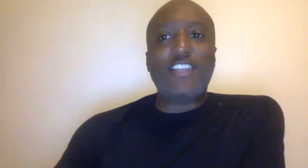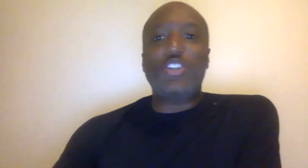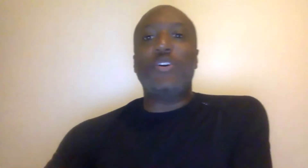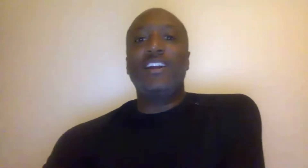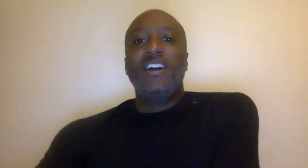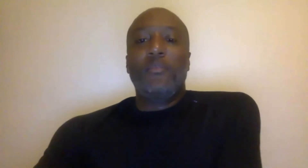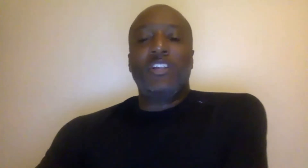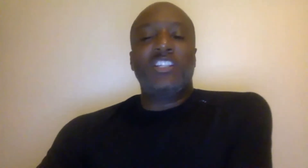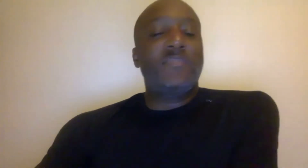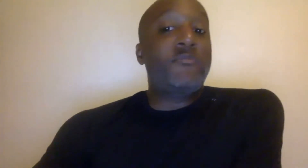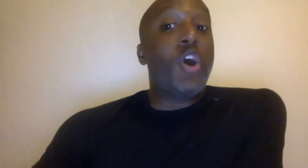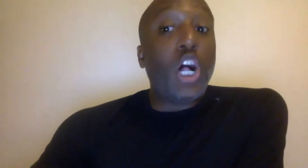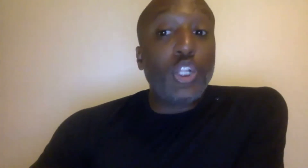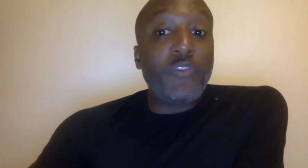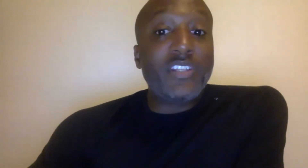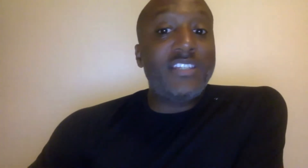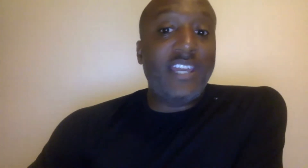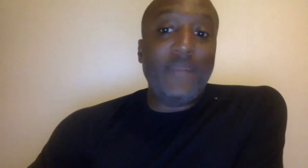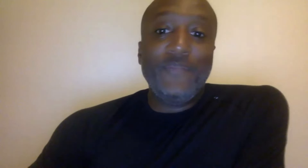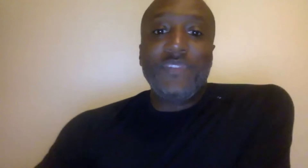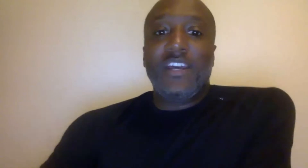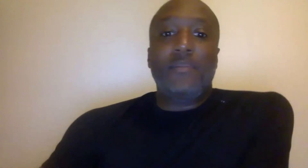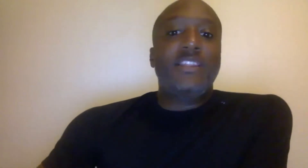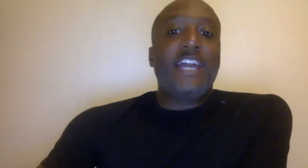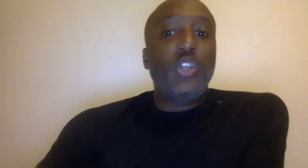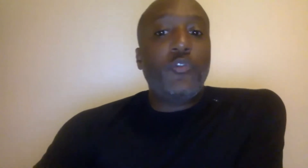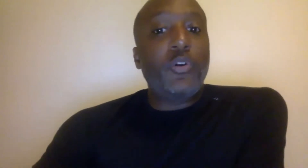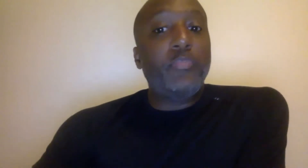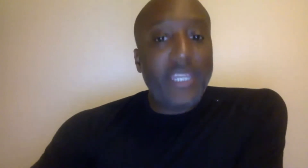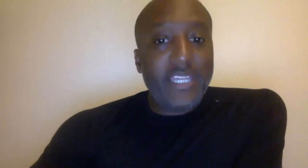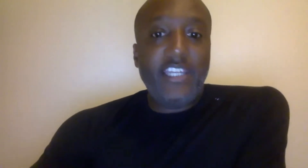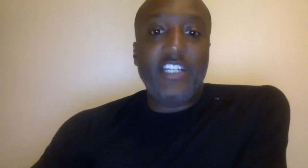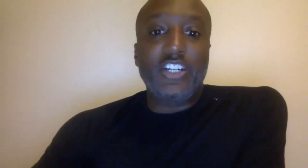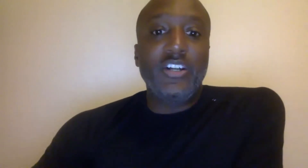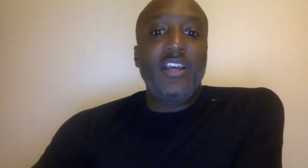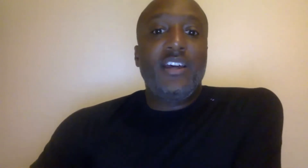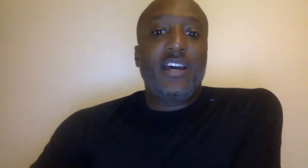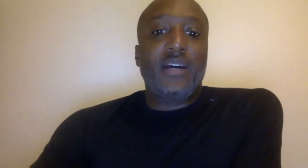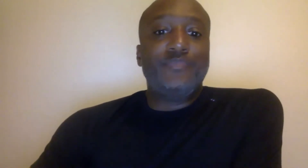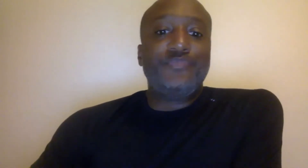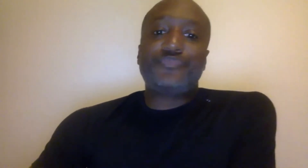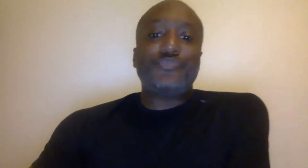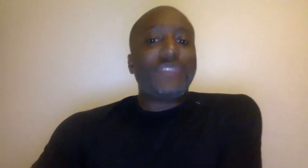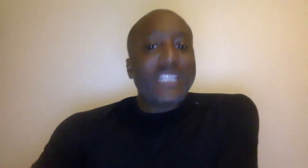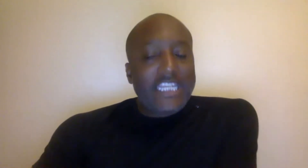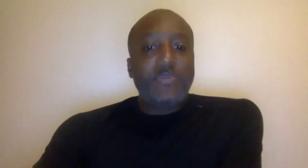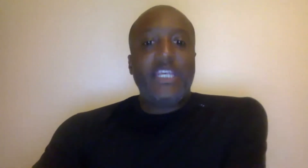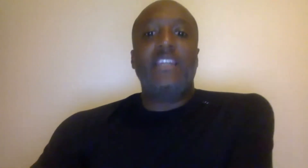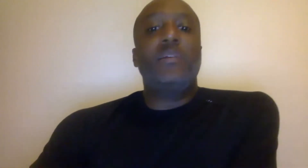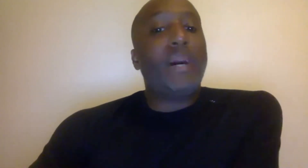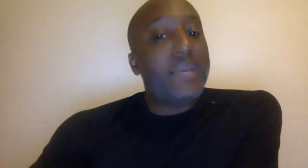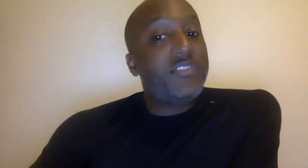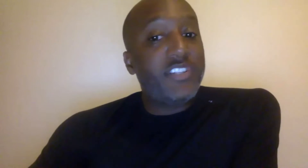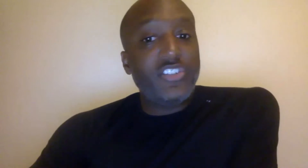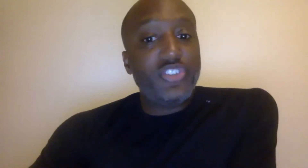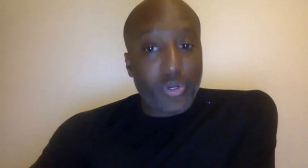the Sands going, but I saw people from all over the state. Thank you for being here. Um, Let us begin.